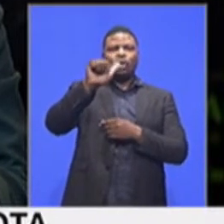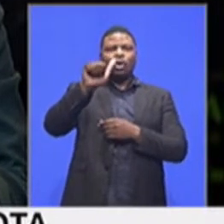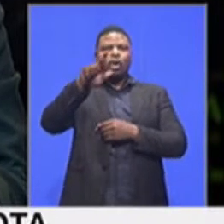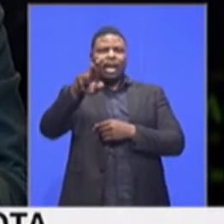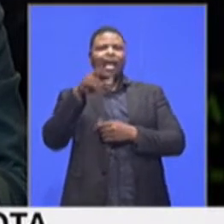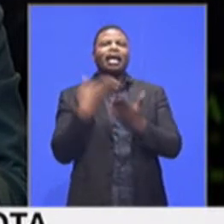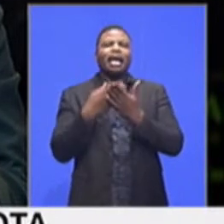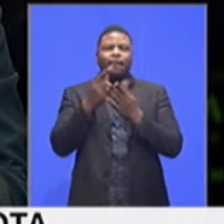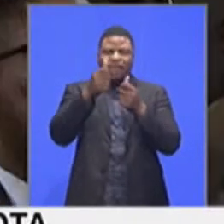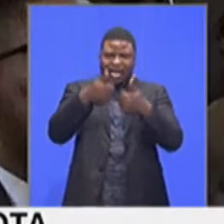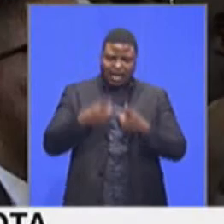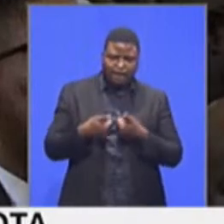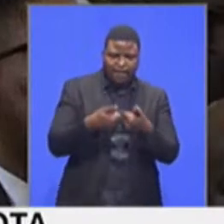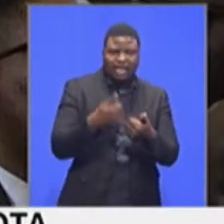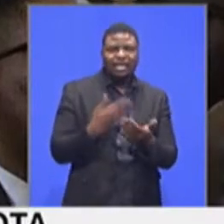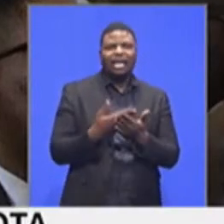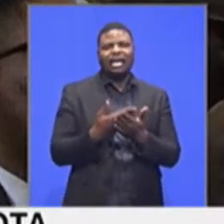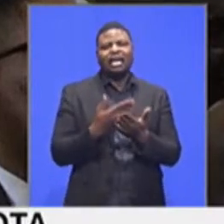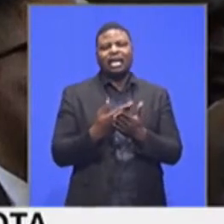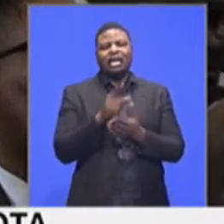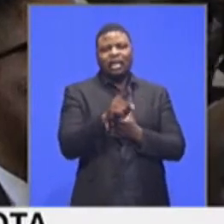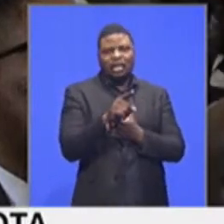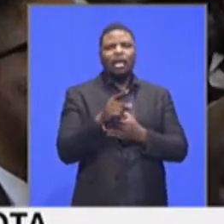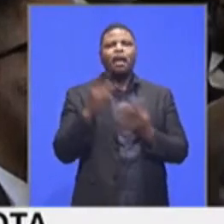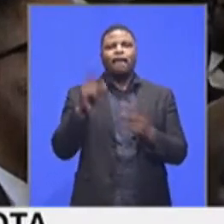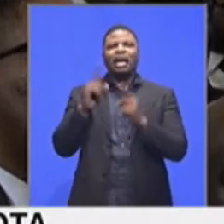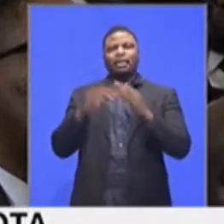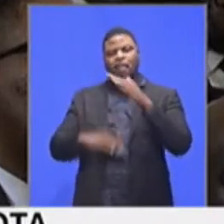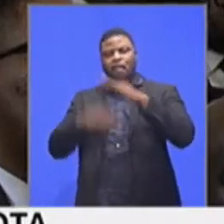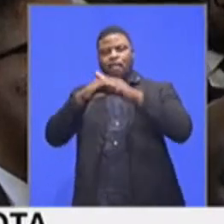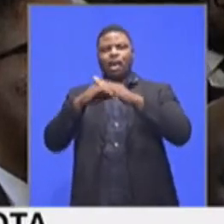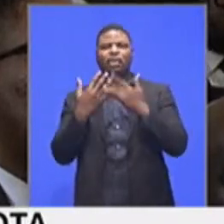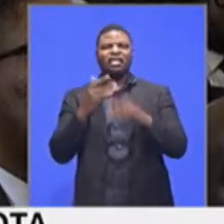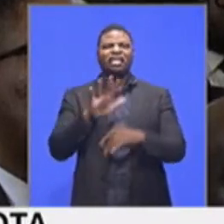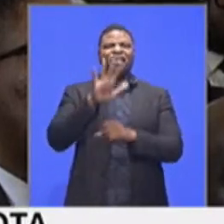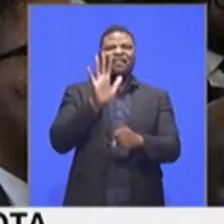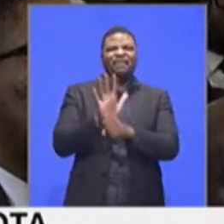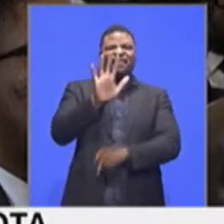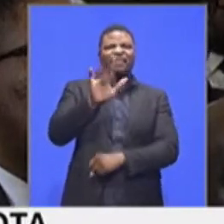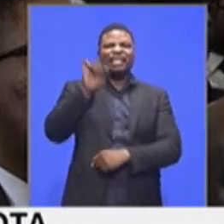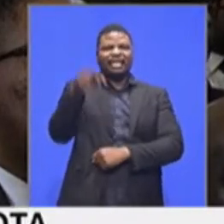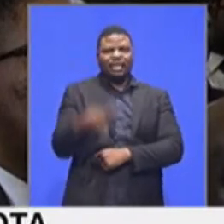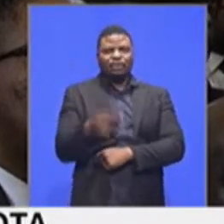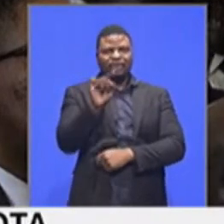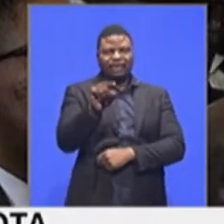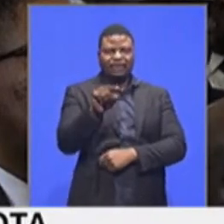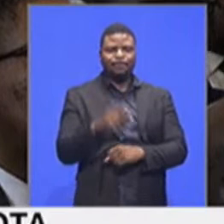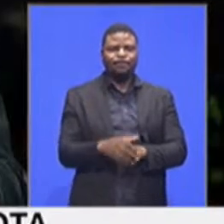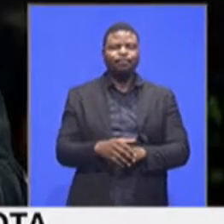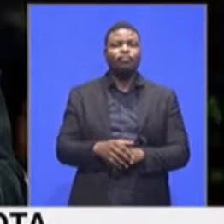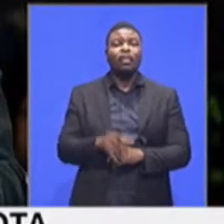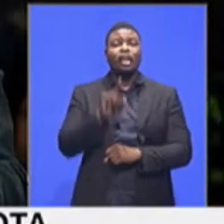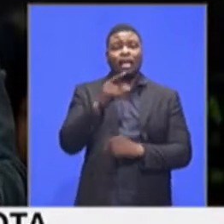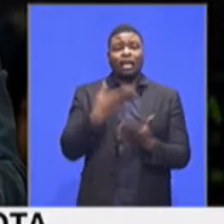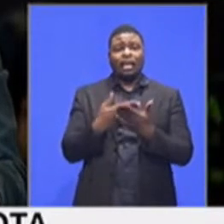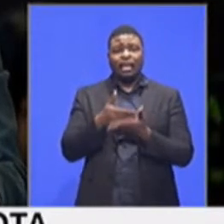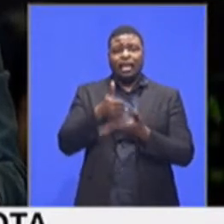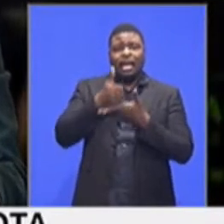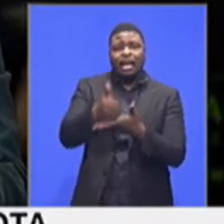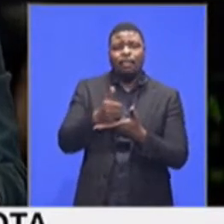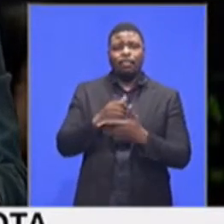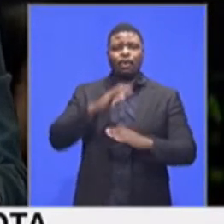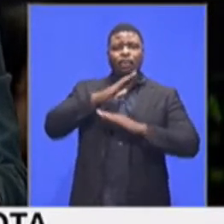up to a maximum of 15,000. This can be used to reduce their tax liability